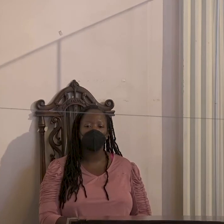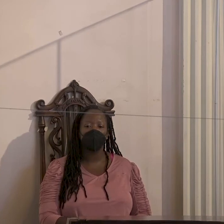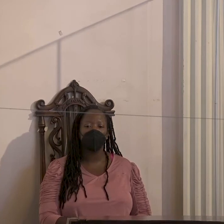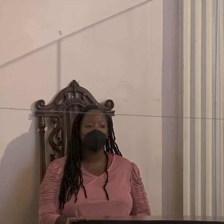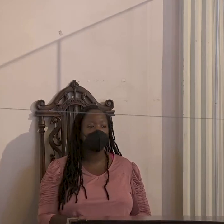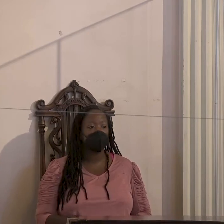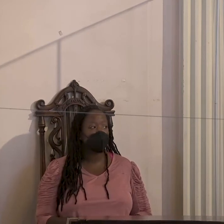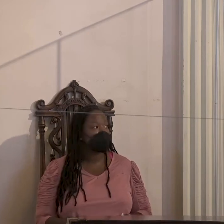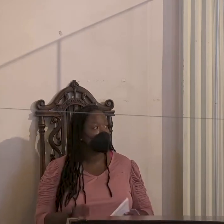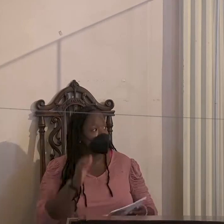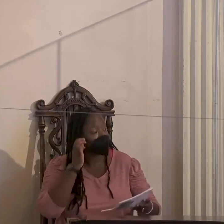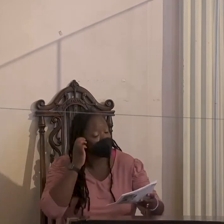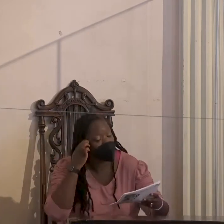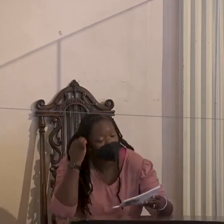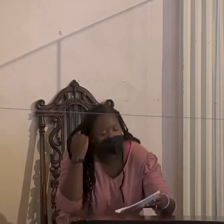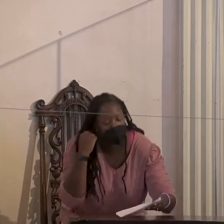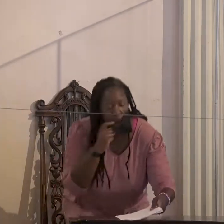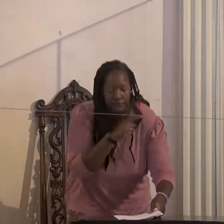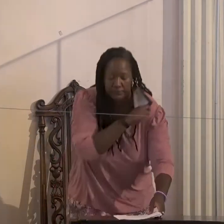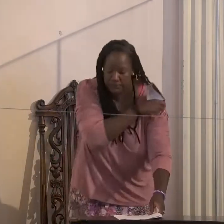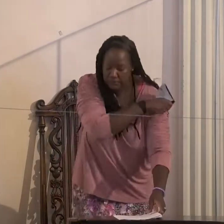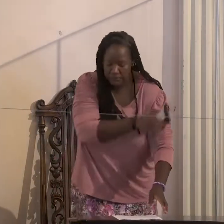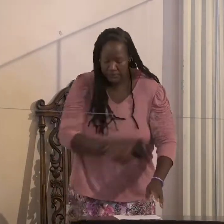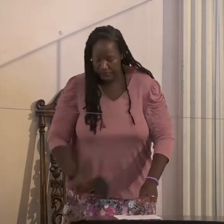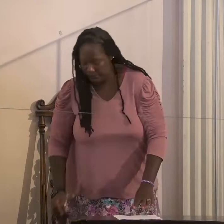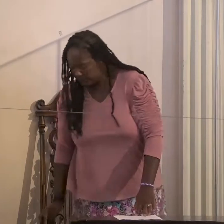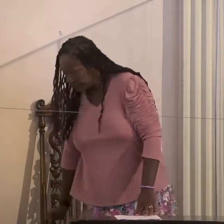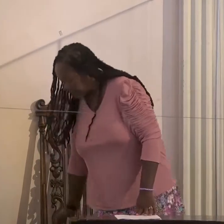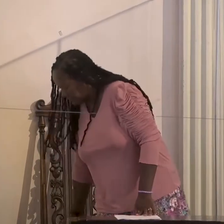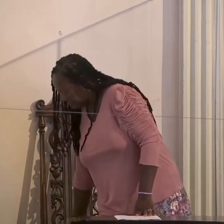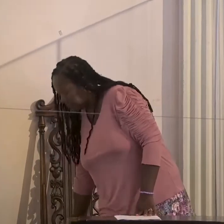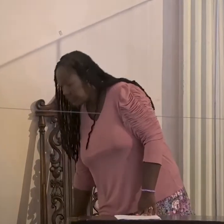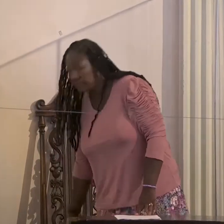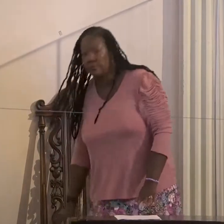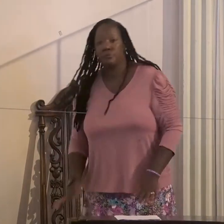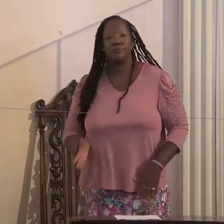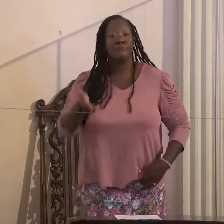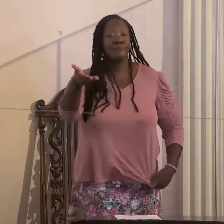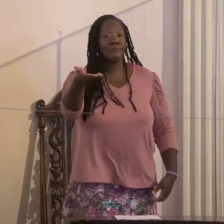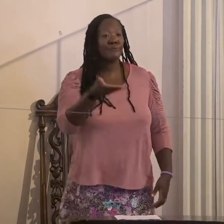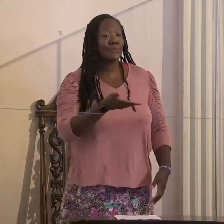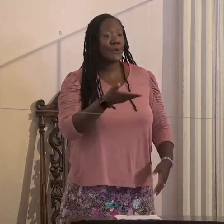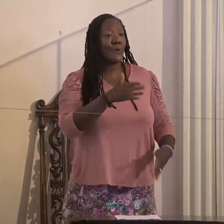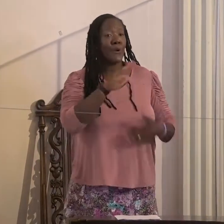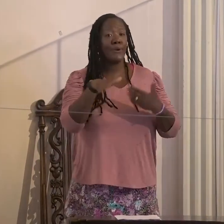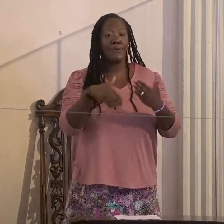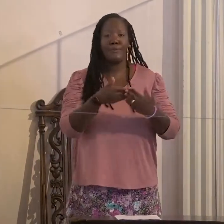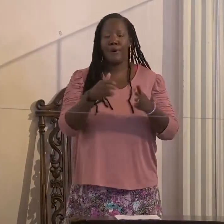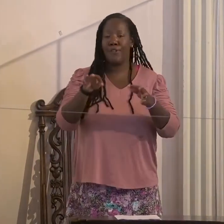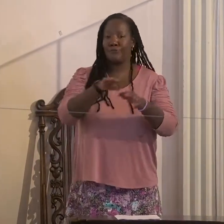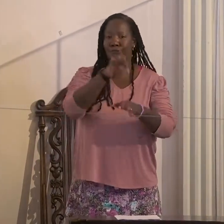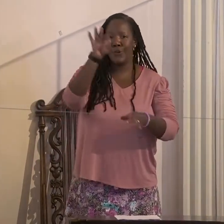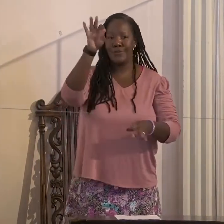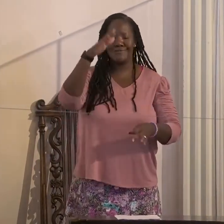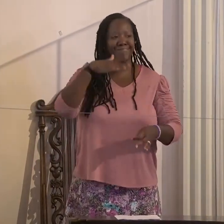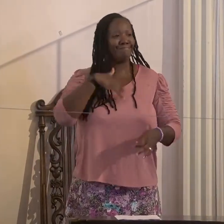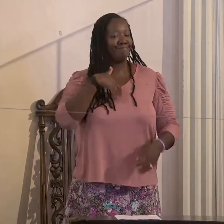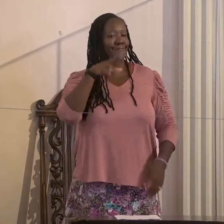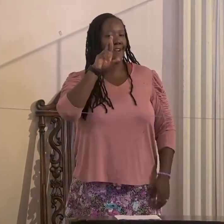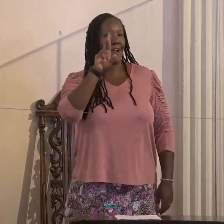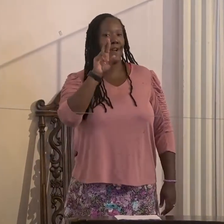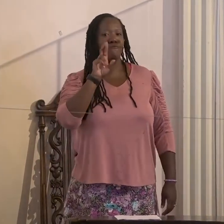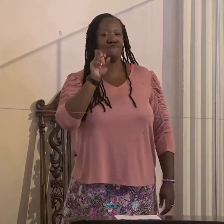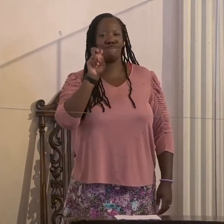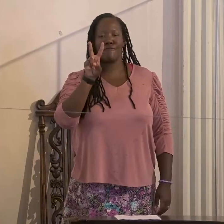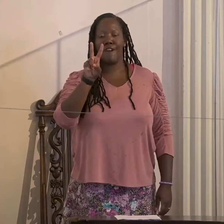Welcome, all souls. I'm Reverend Louise Green, pronoun she, her. It's good to be